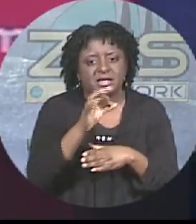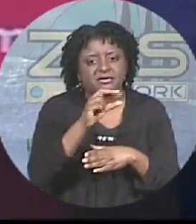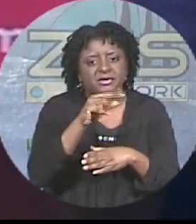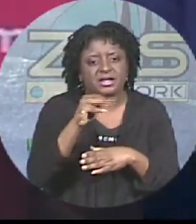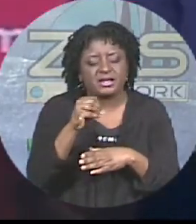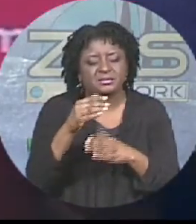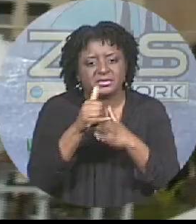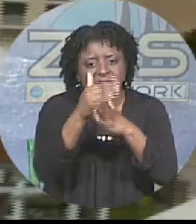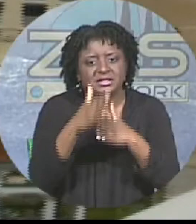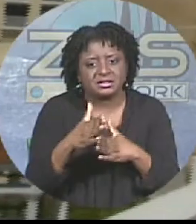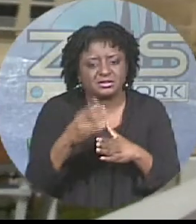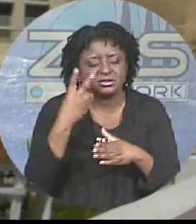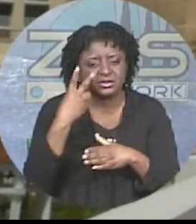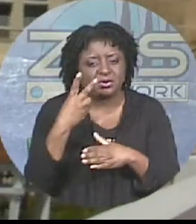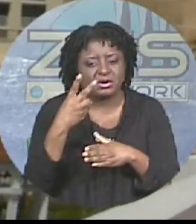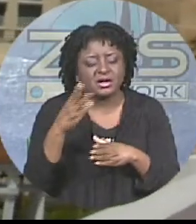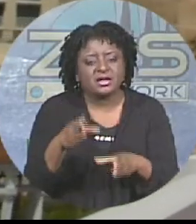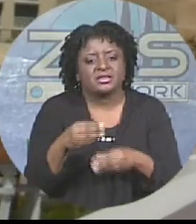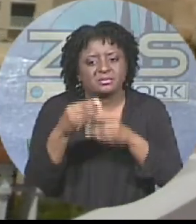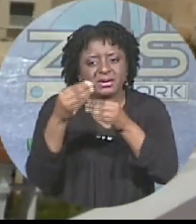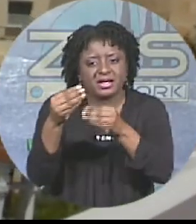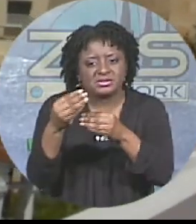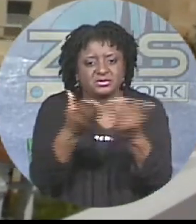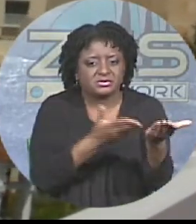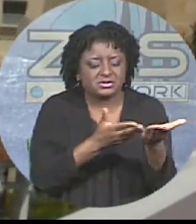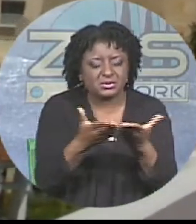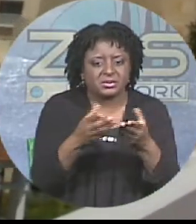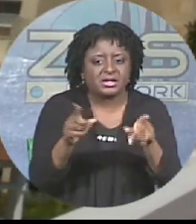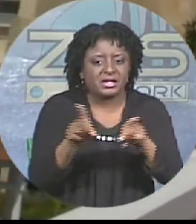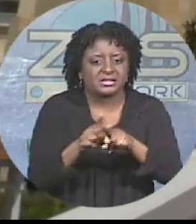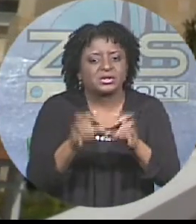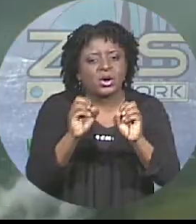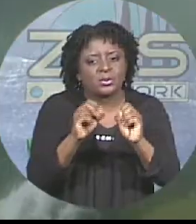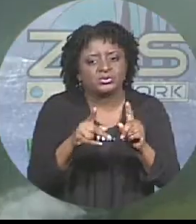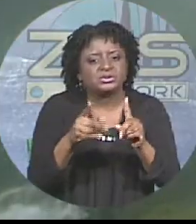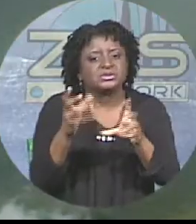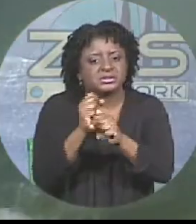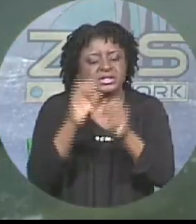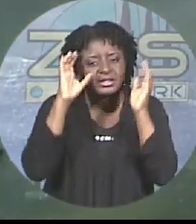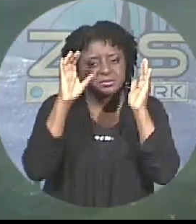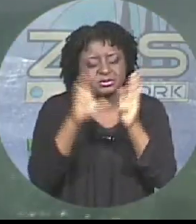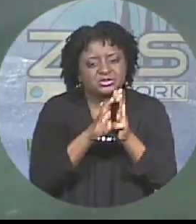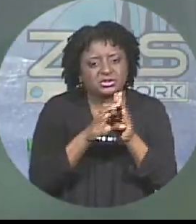as a photo opportunity, but he said the F.N.M welcomes the additional rooms and